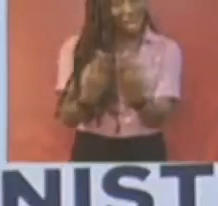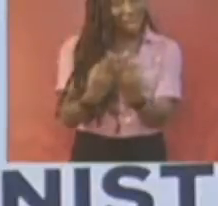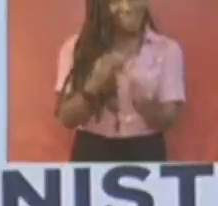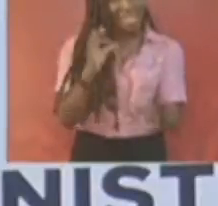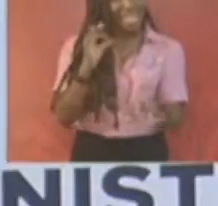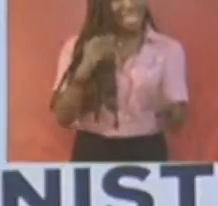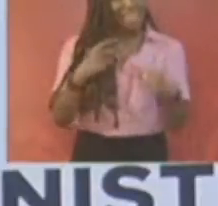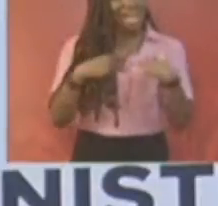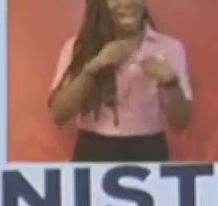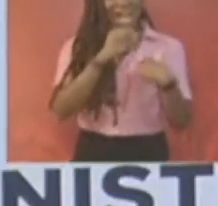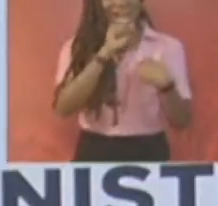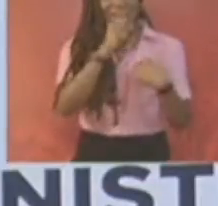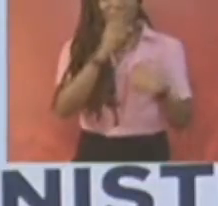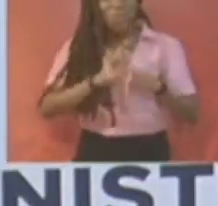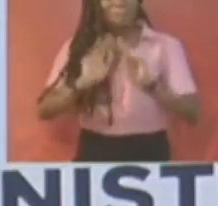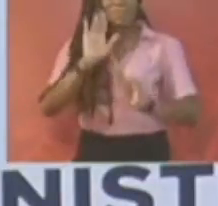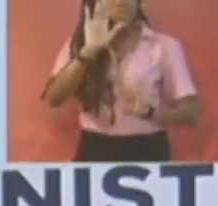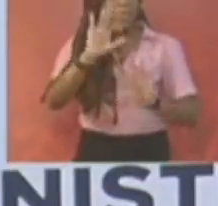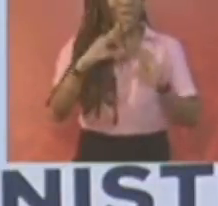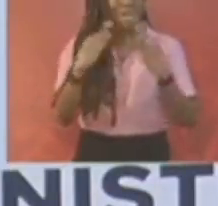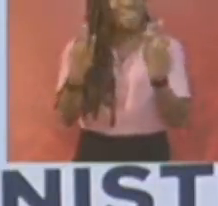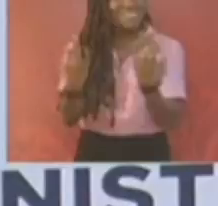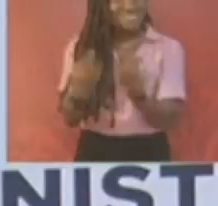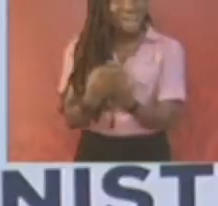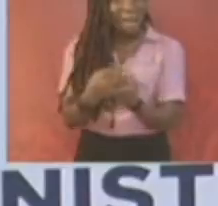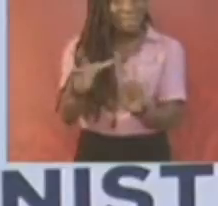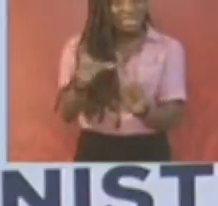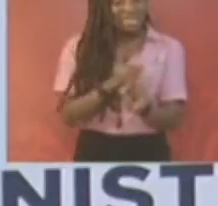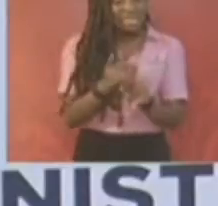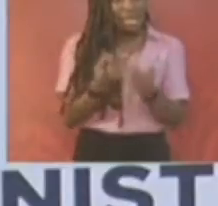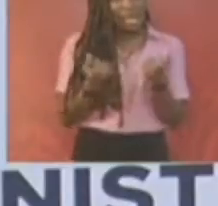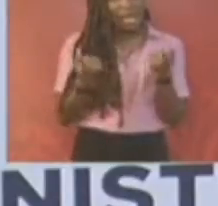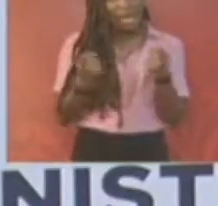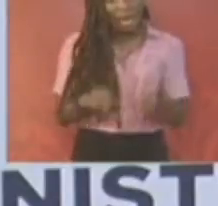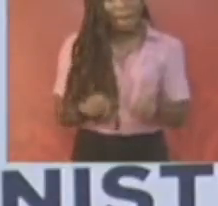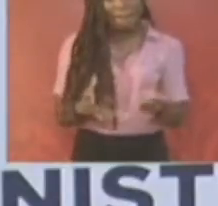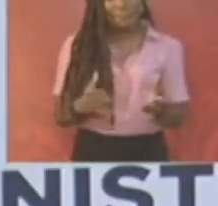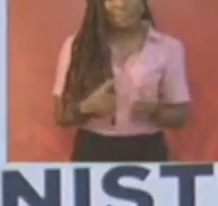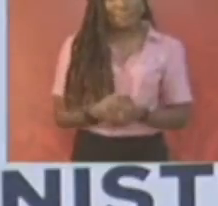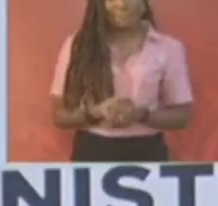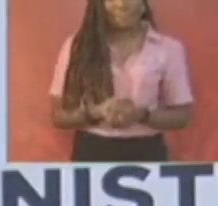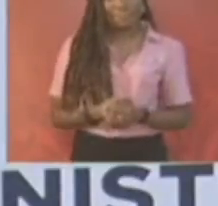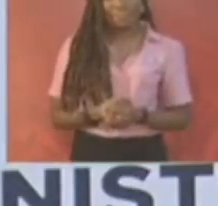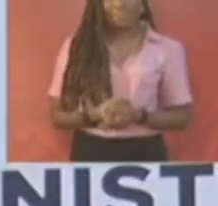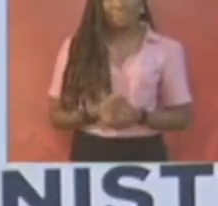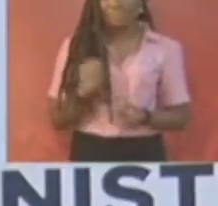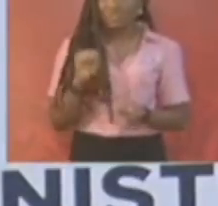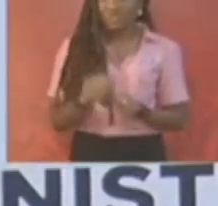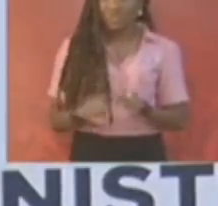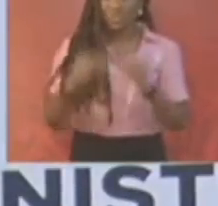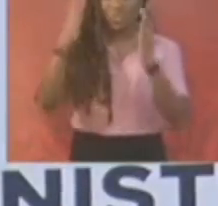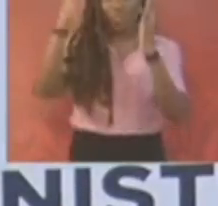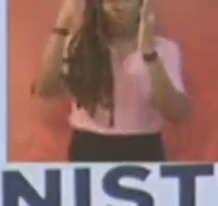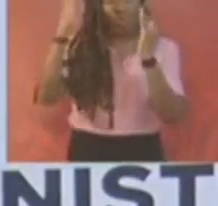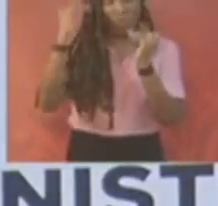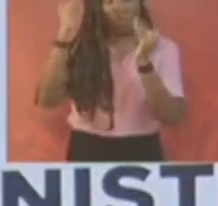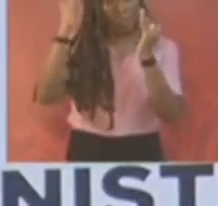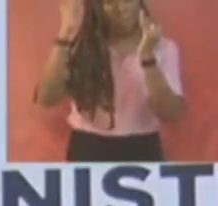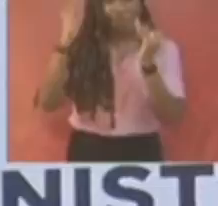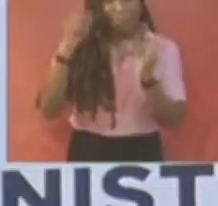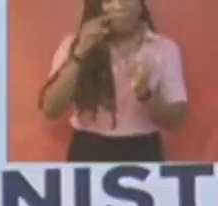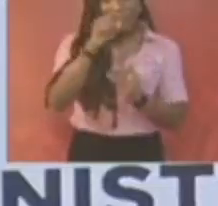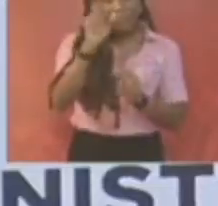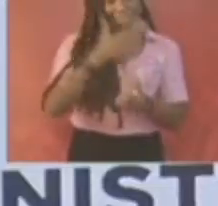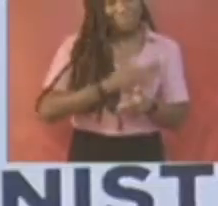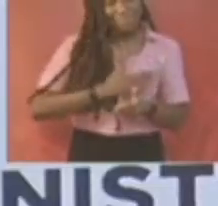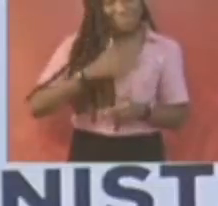family members who you may visit from time to time, and that risk is one that we hope will drive a greater consideration of